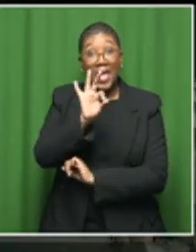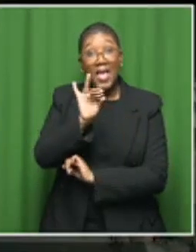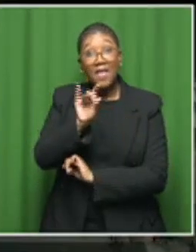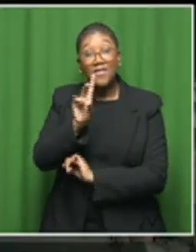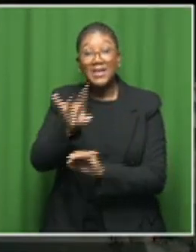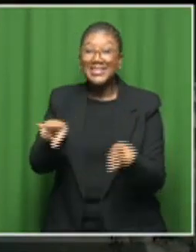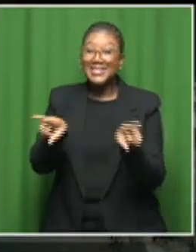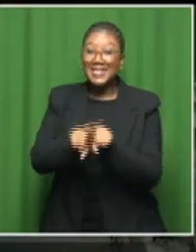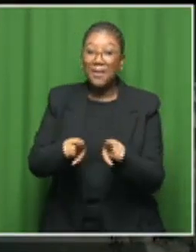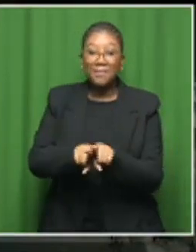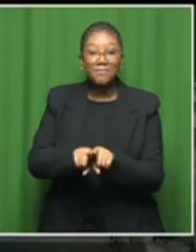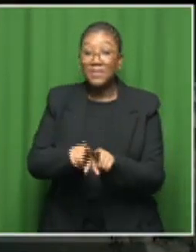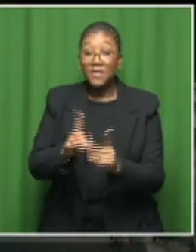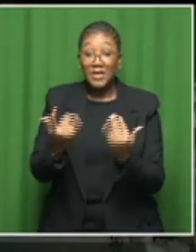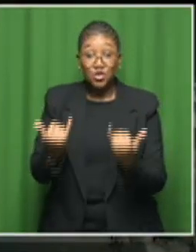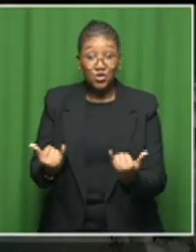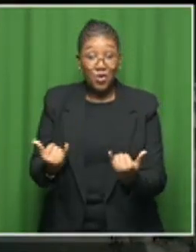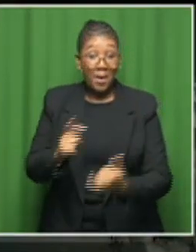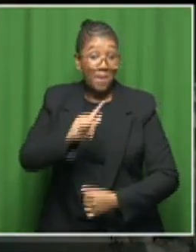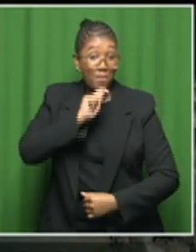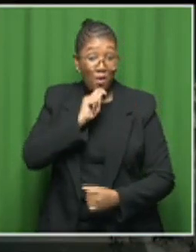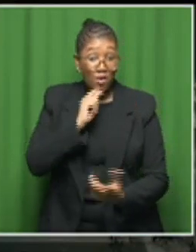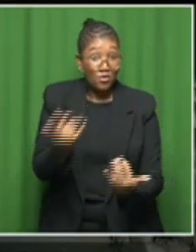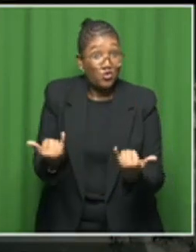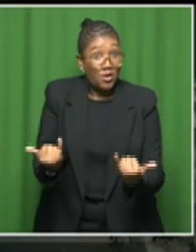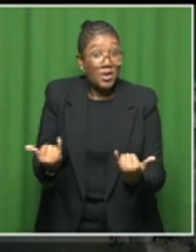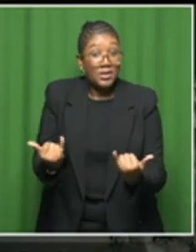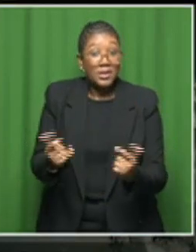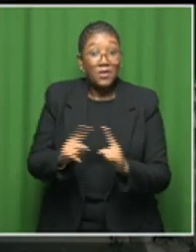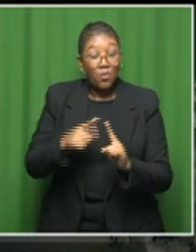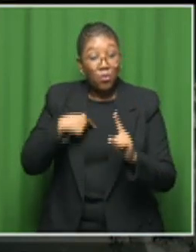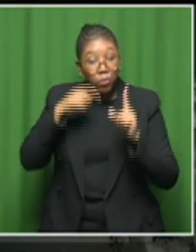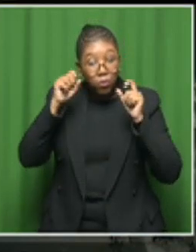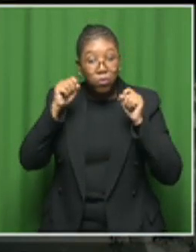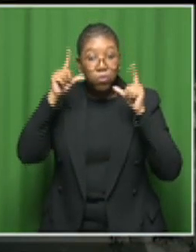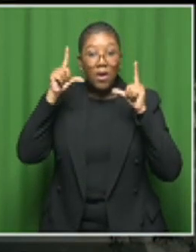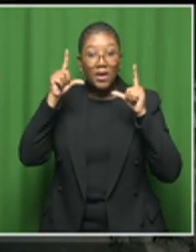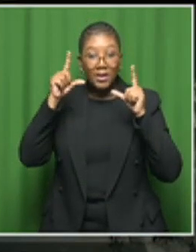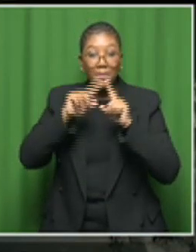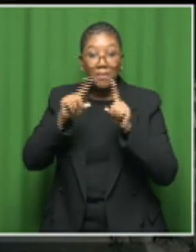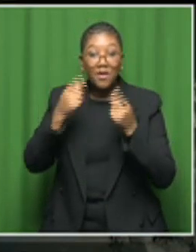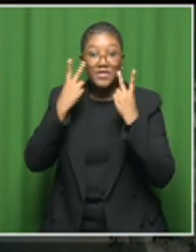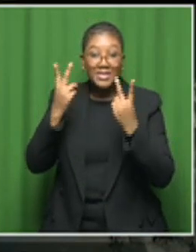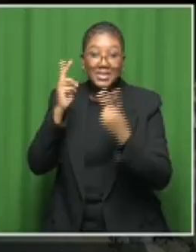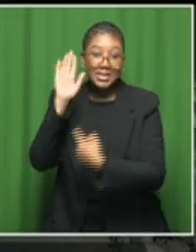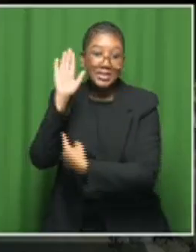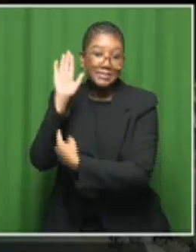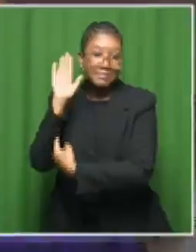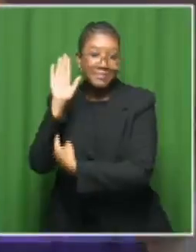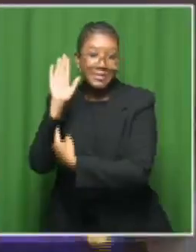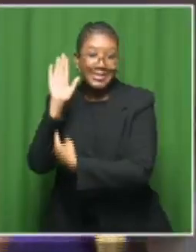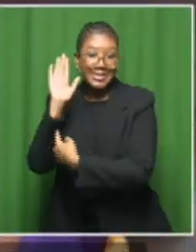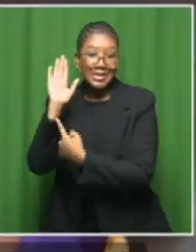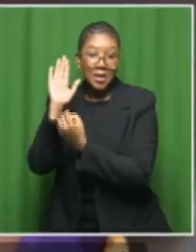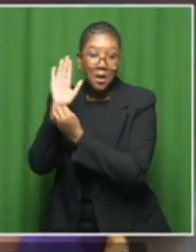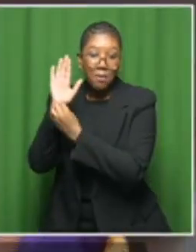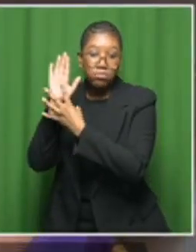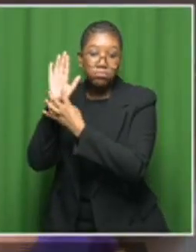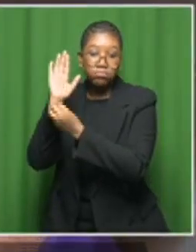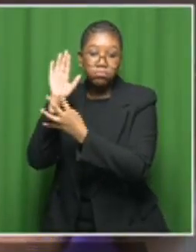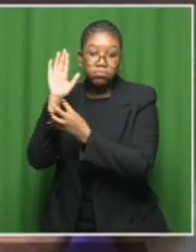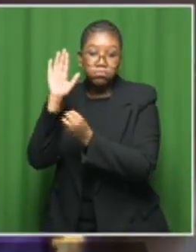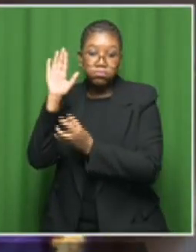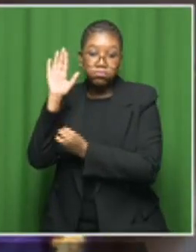this morning, I woke up with, I'm not sure if you can see, but I woke up with blisters on